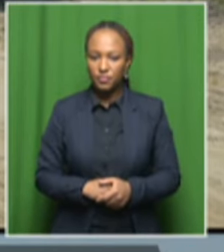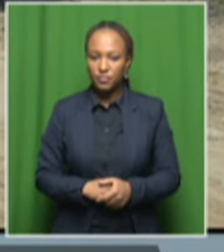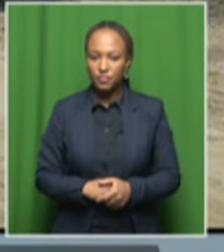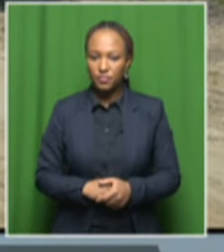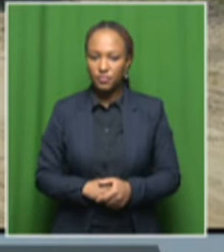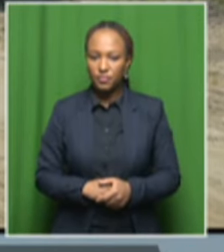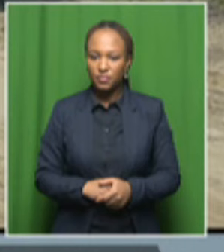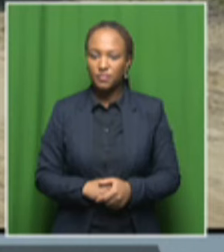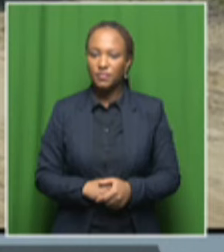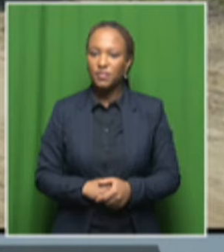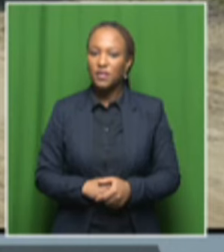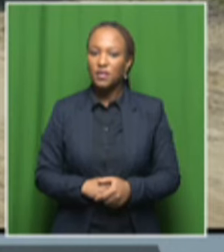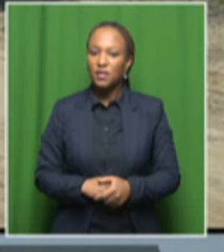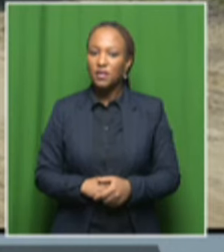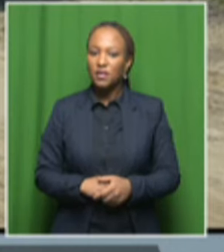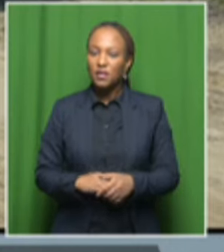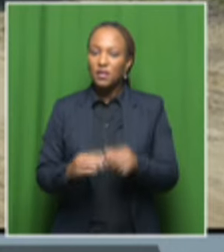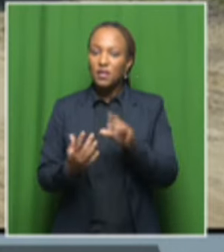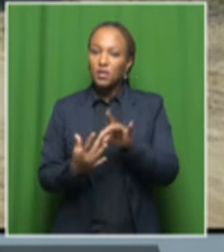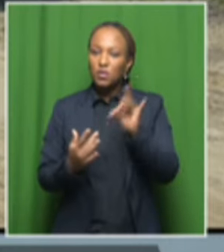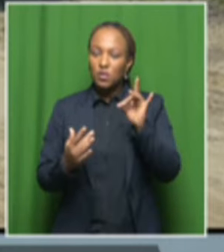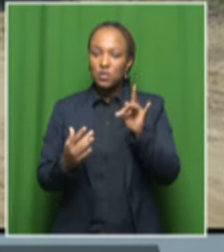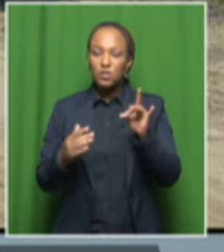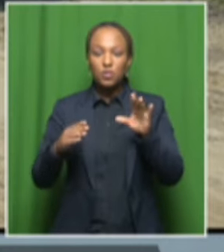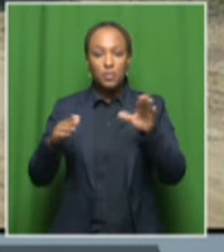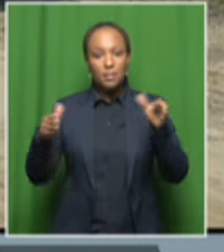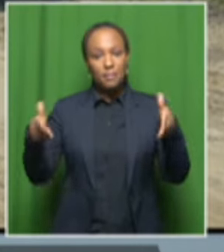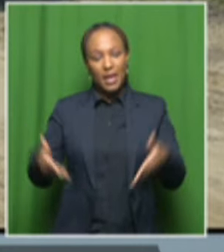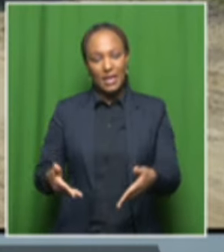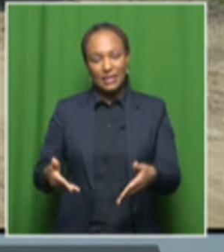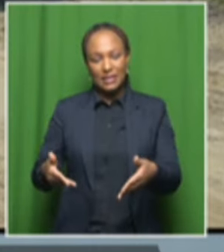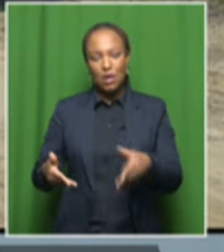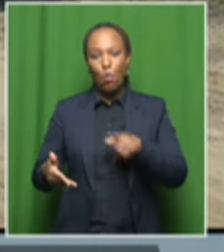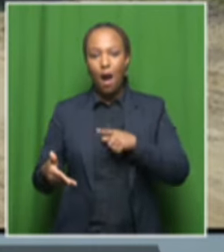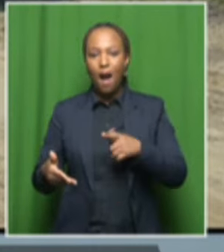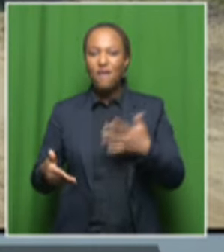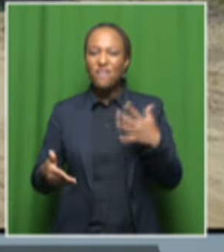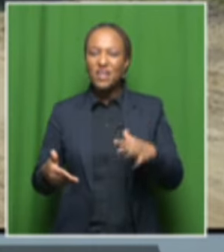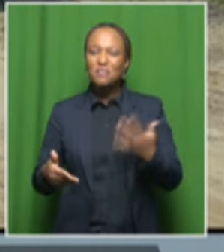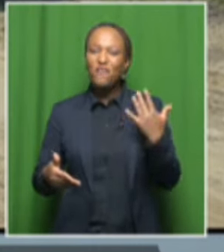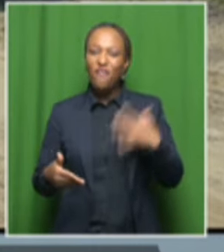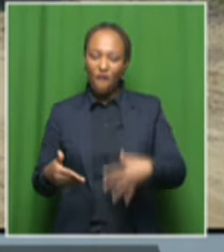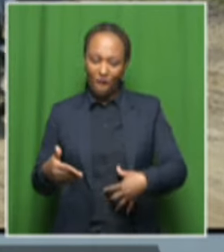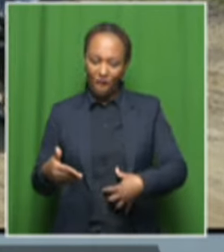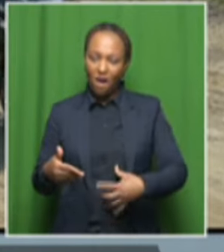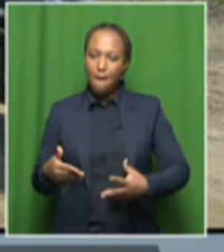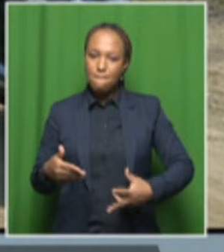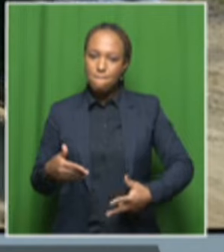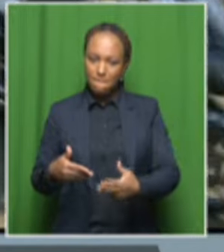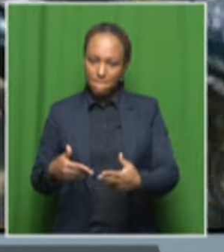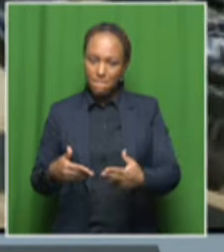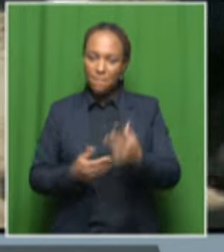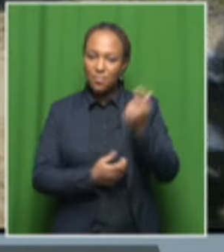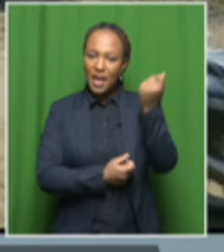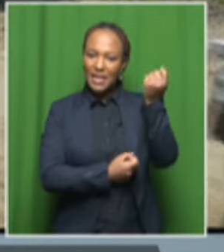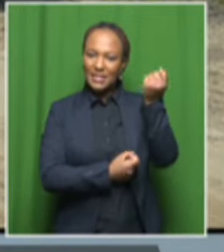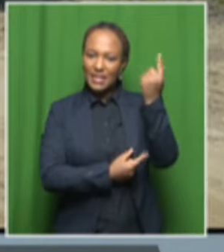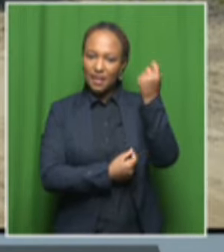to be buried here, where his umbilical cord fell off, at his ancestral